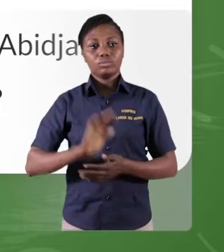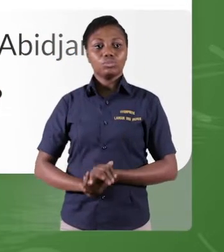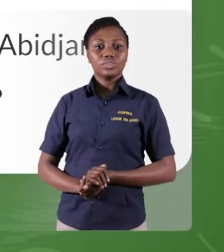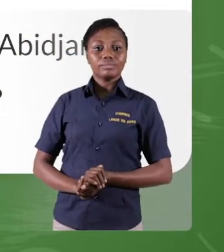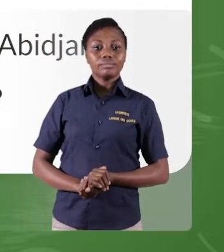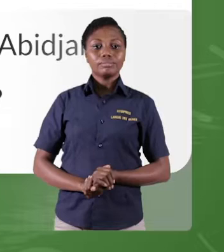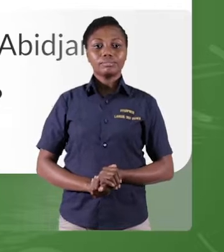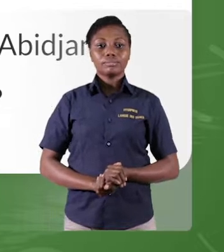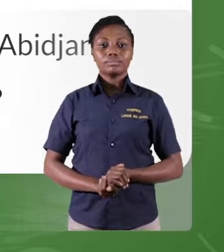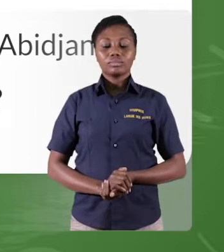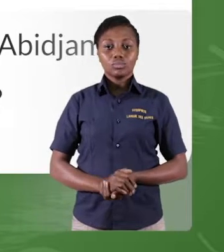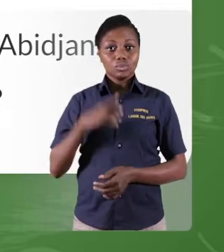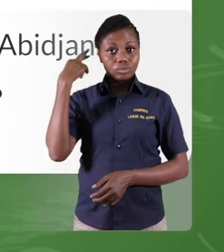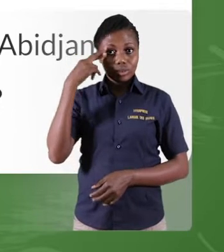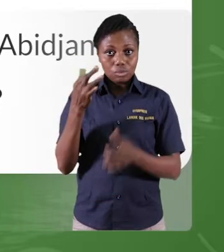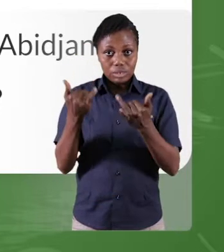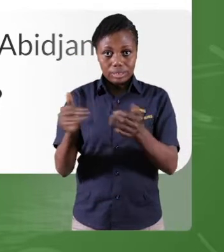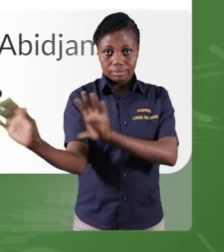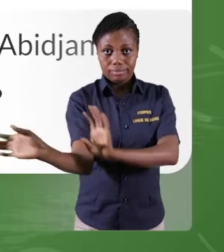over to you to complete them.